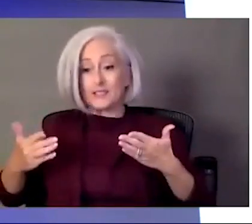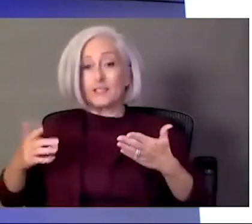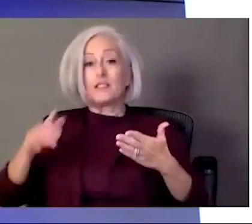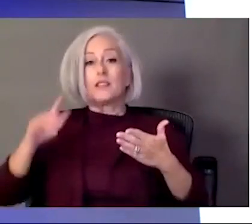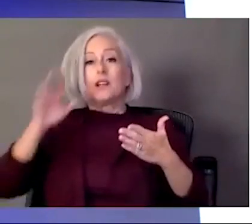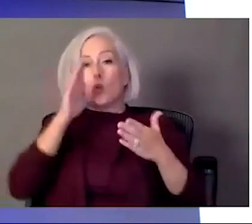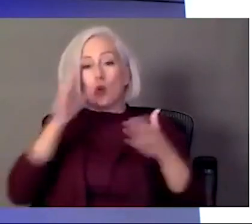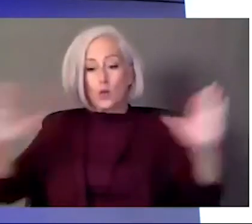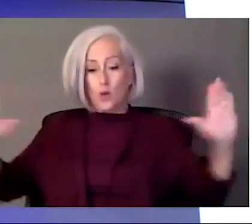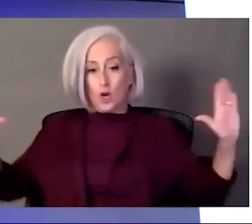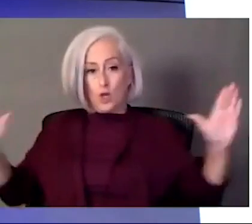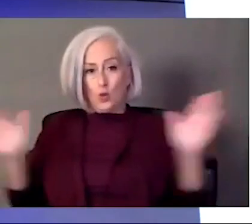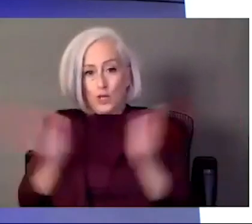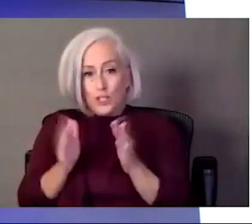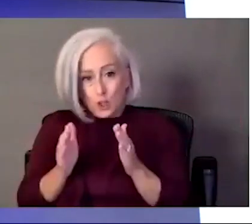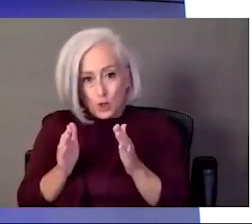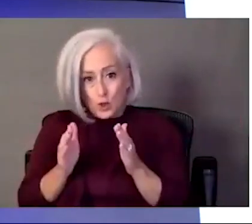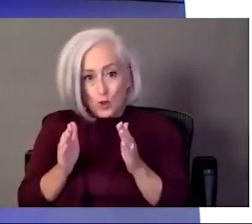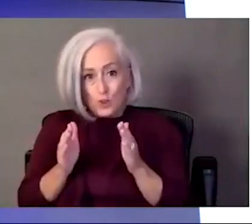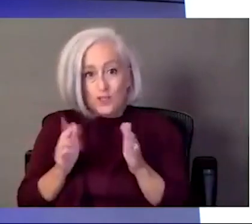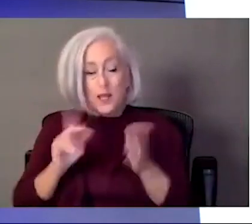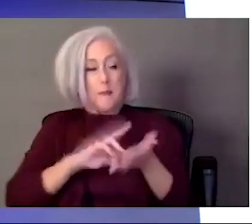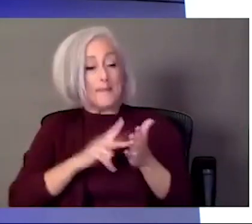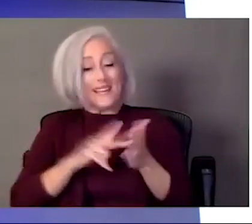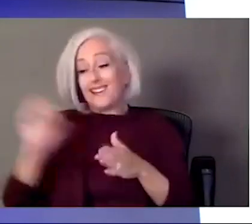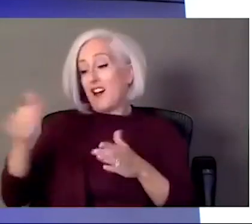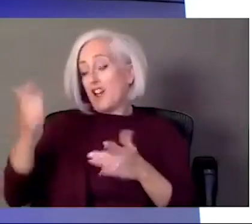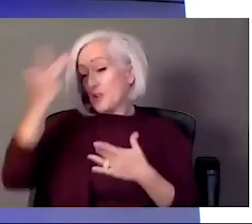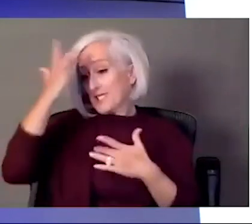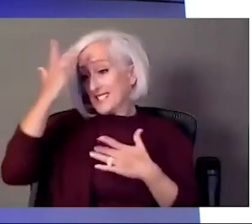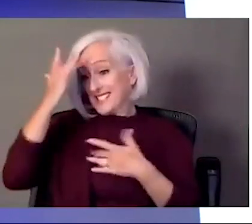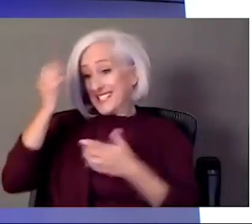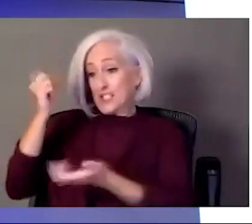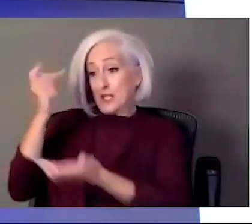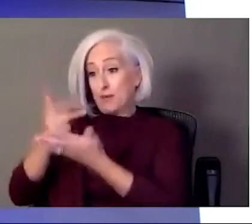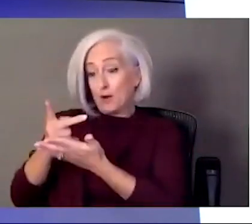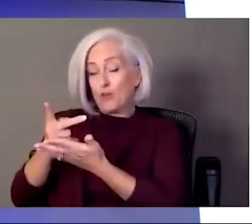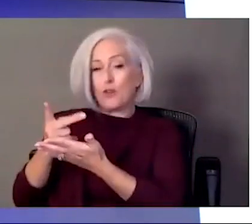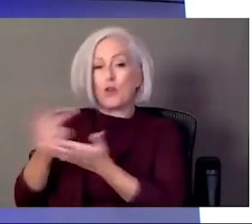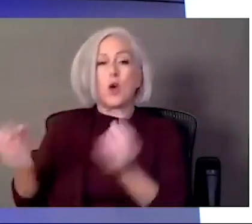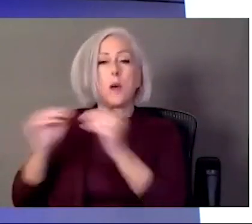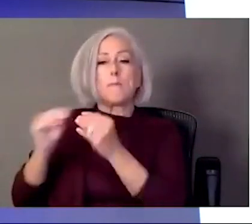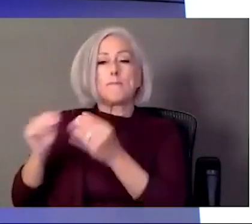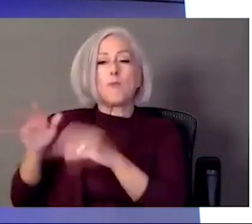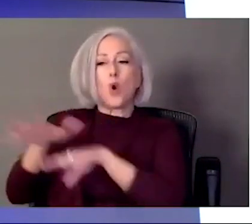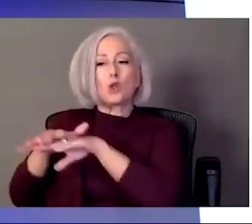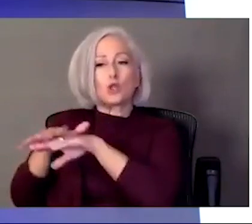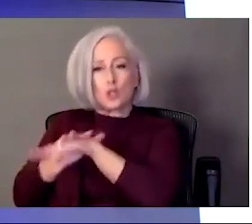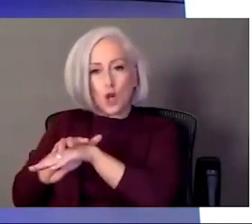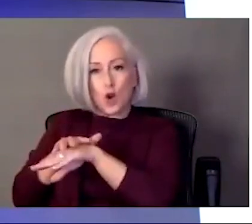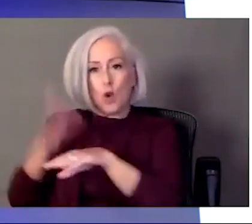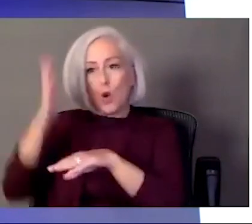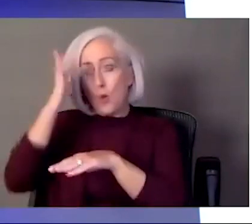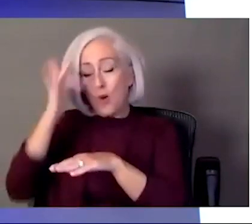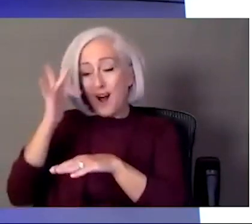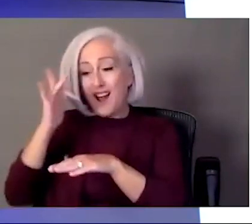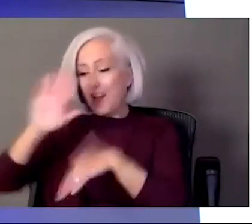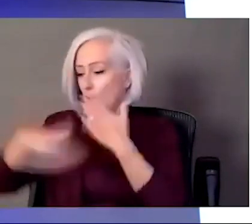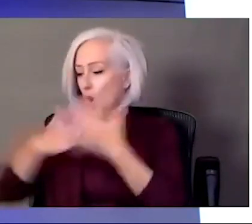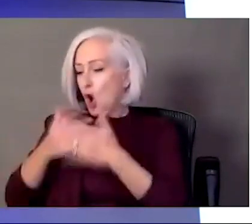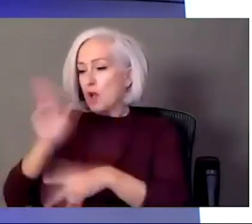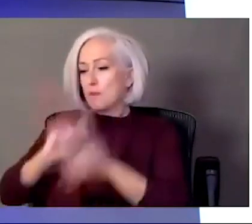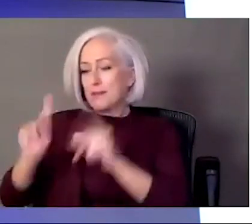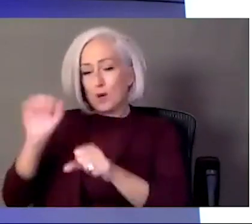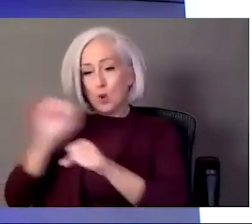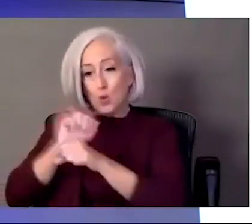may be slower to get approved because they've taken their people and they've put all hands on deck over here on the pandemic. They're still